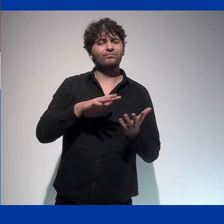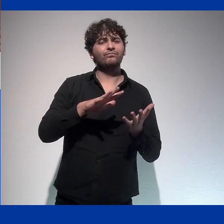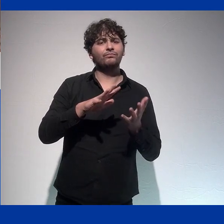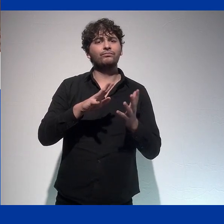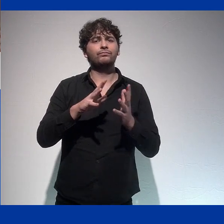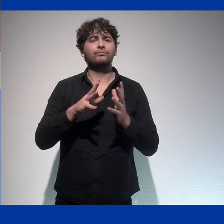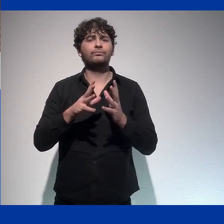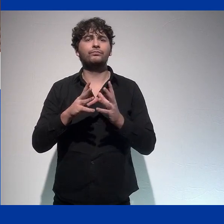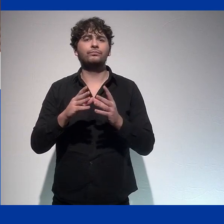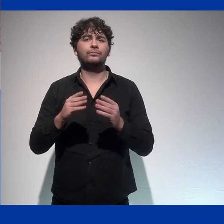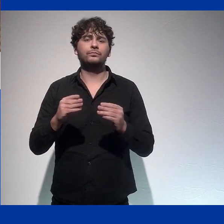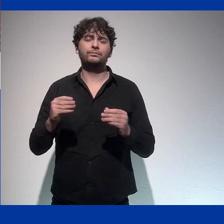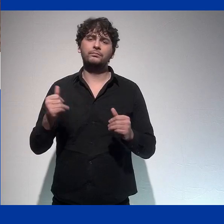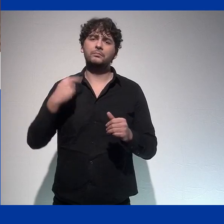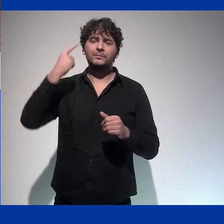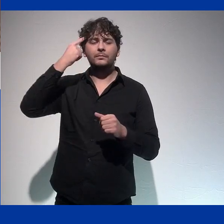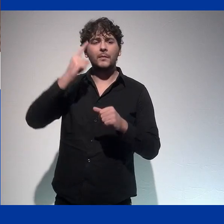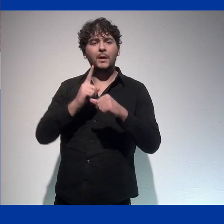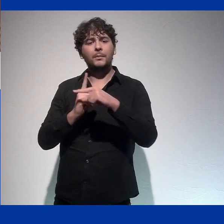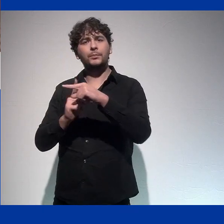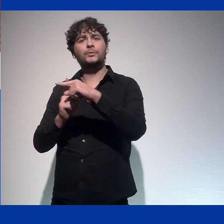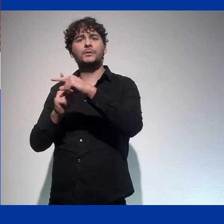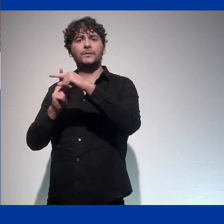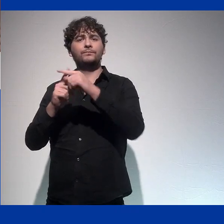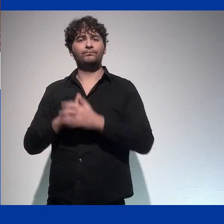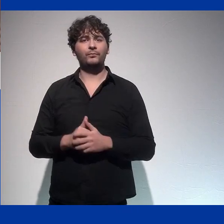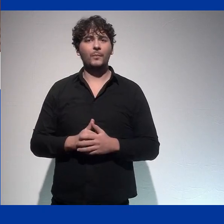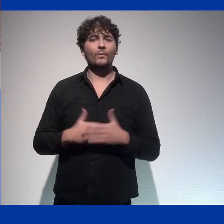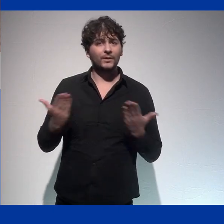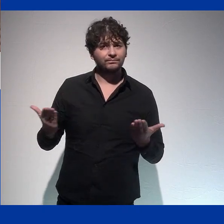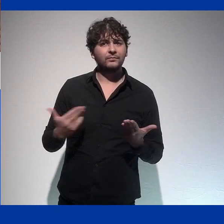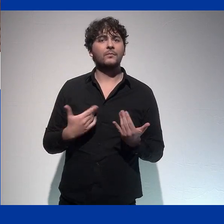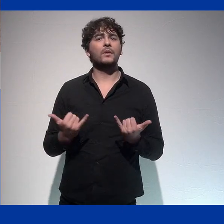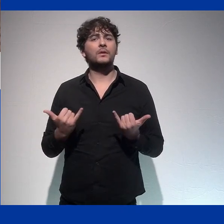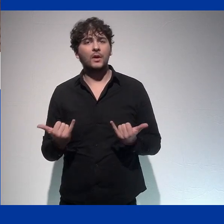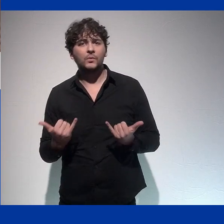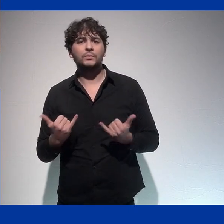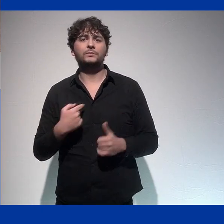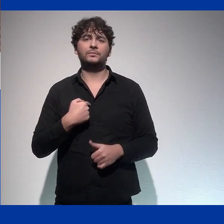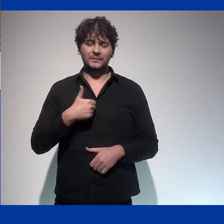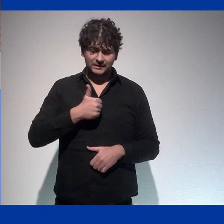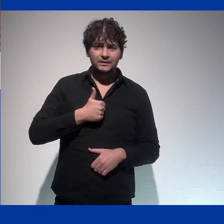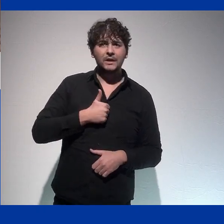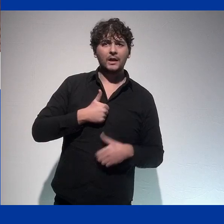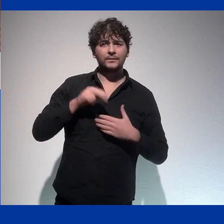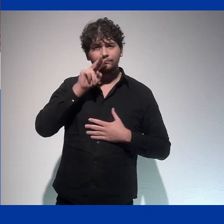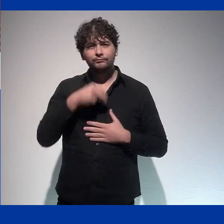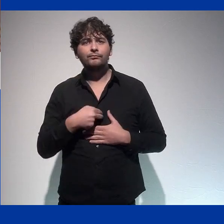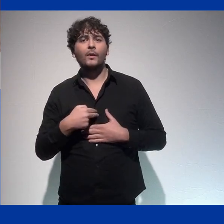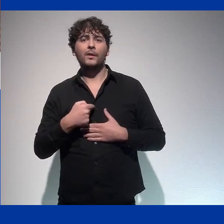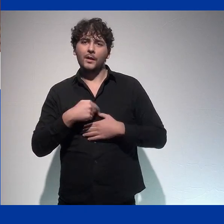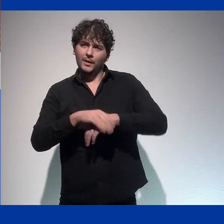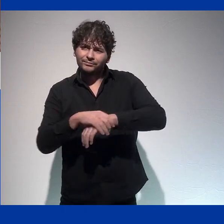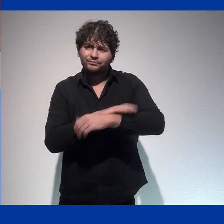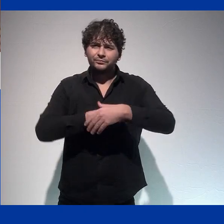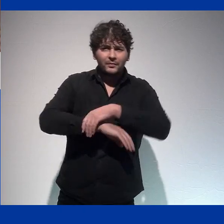was able to join many organizations that supported me in my path in youth work and also in my